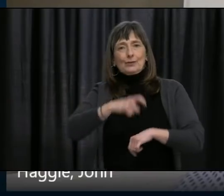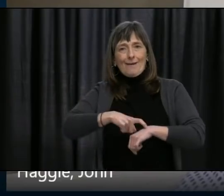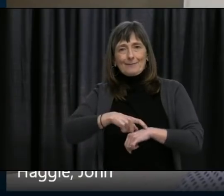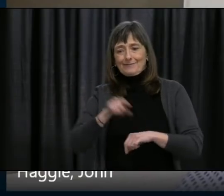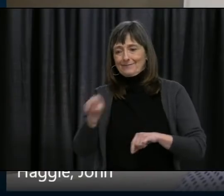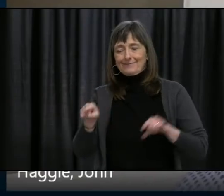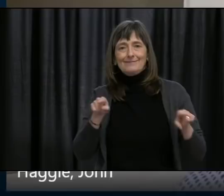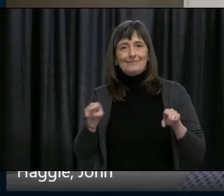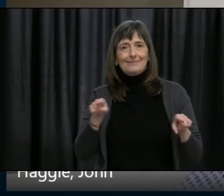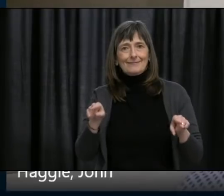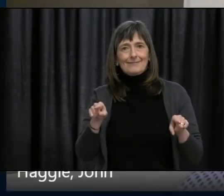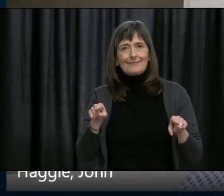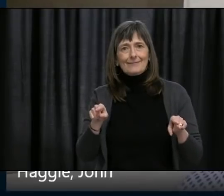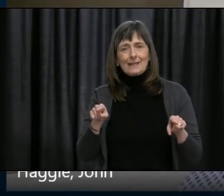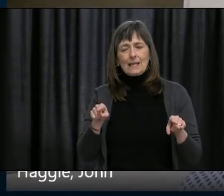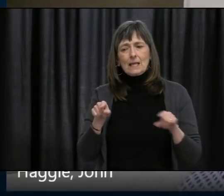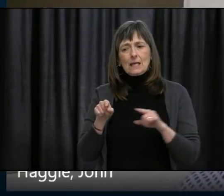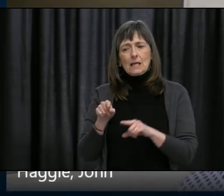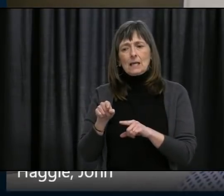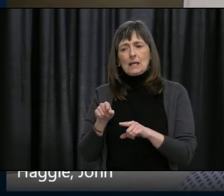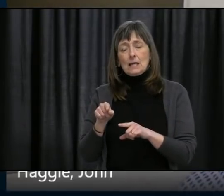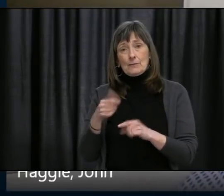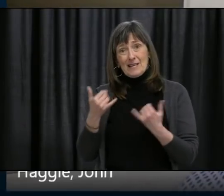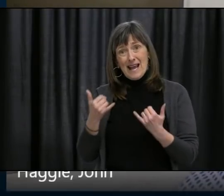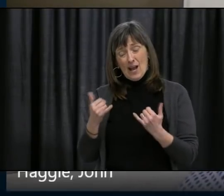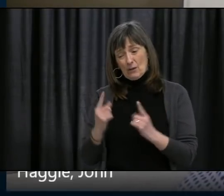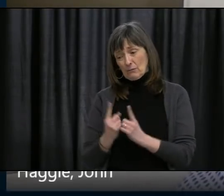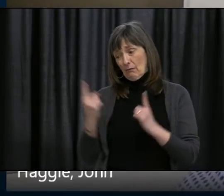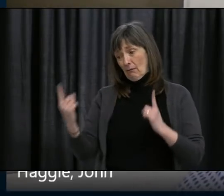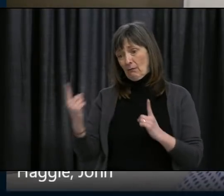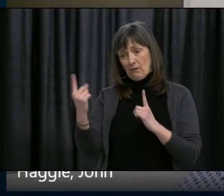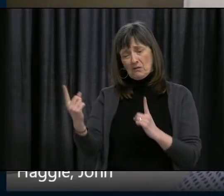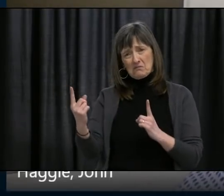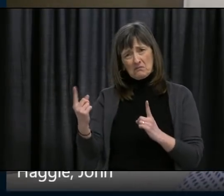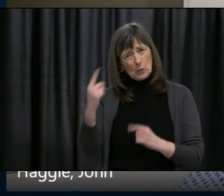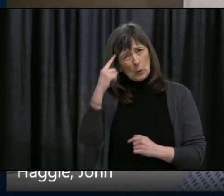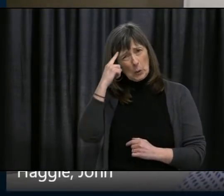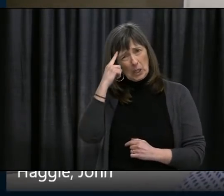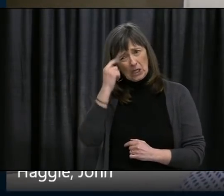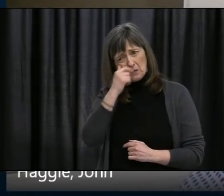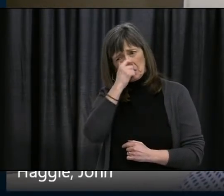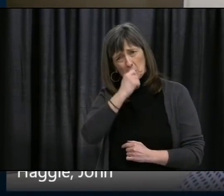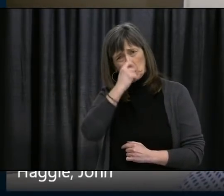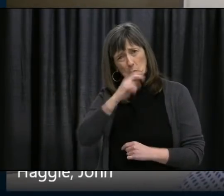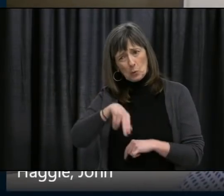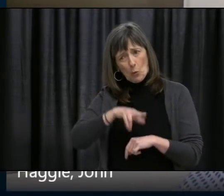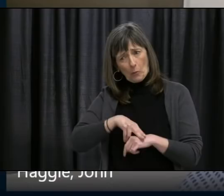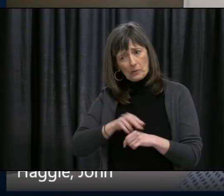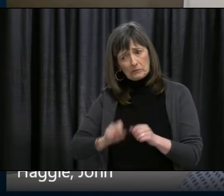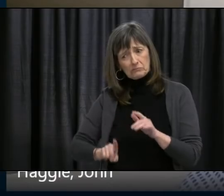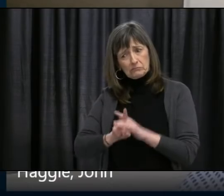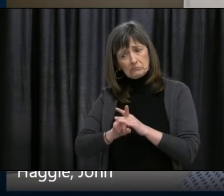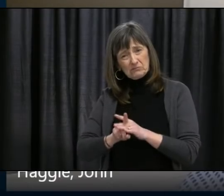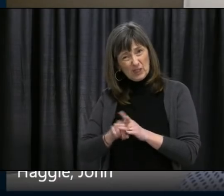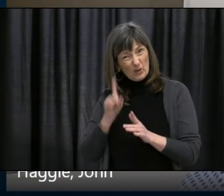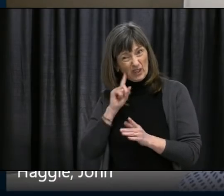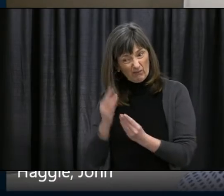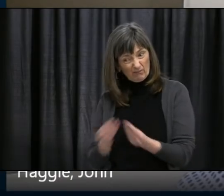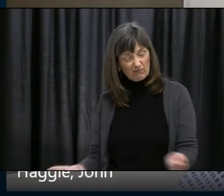Because you think on lockdown and physical distancing and stuff, we wouldn't see a lot of colds or flus or anything, let alone COVID-19.